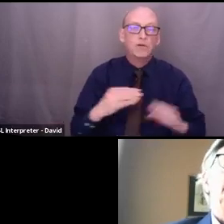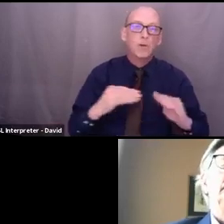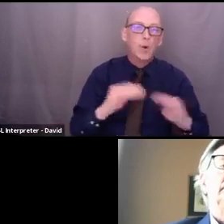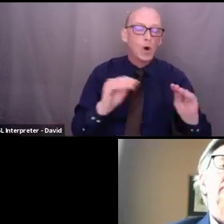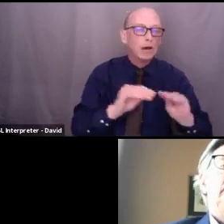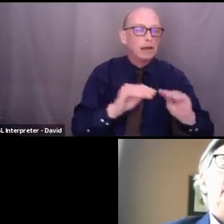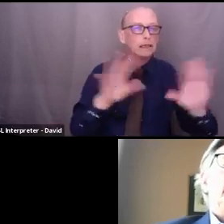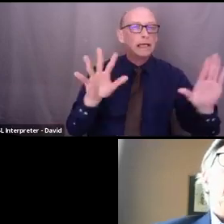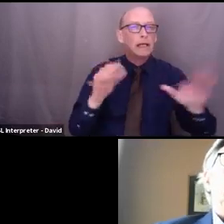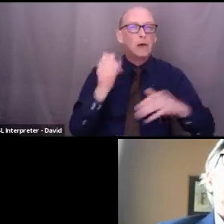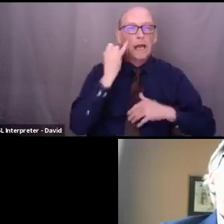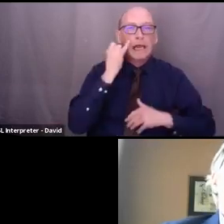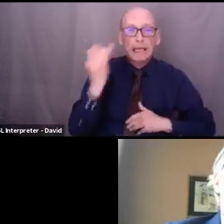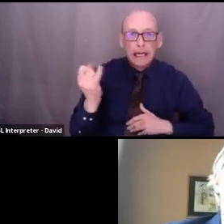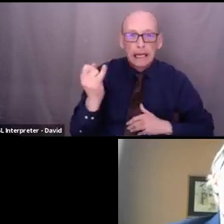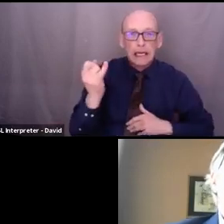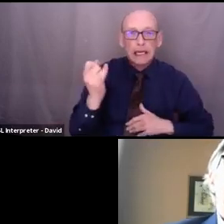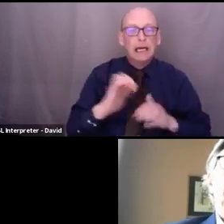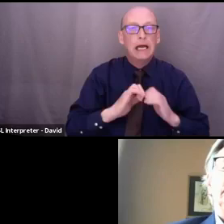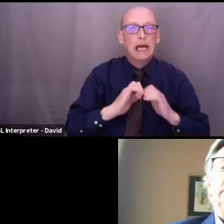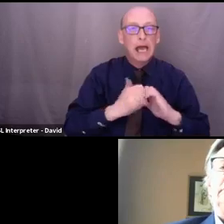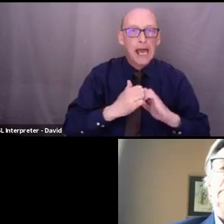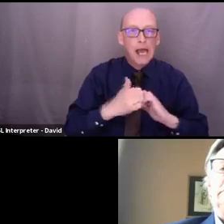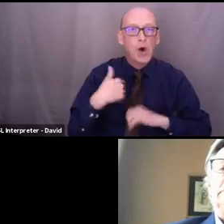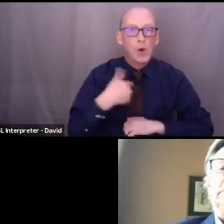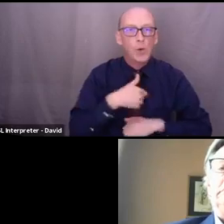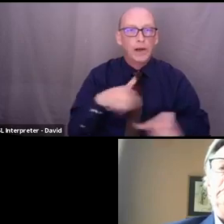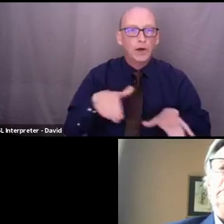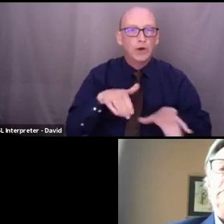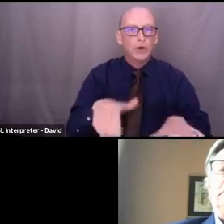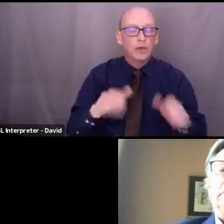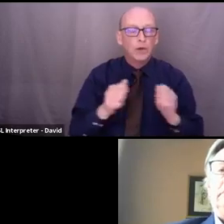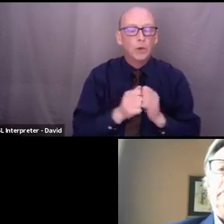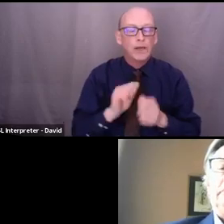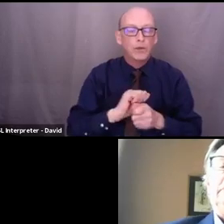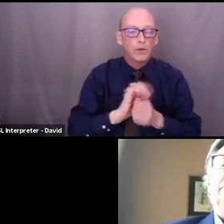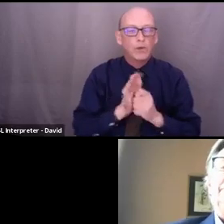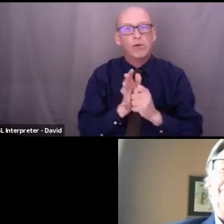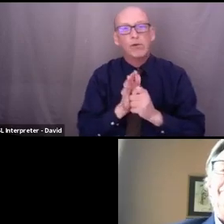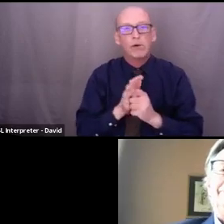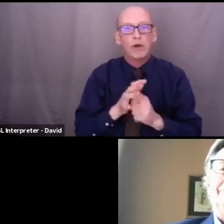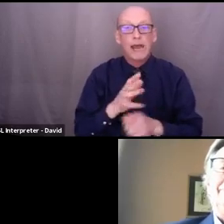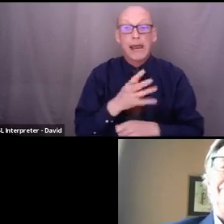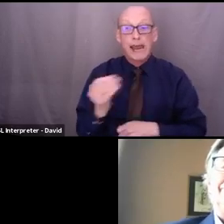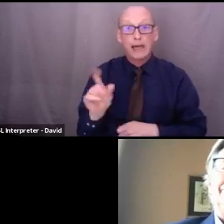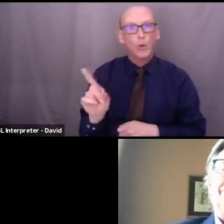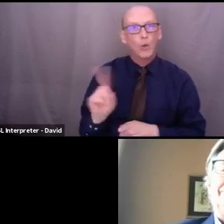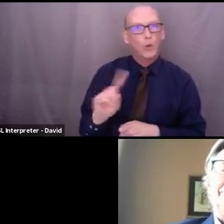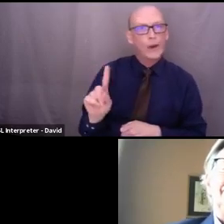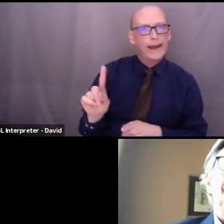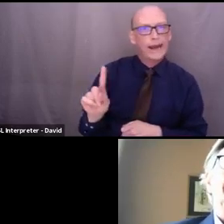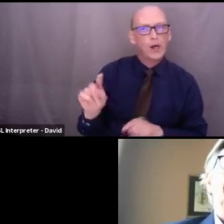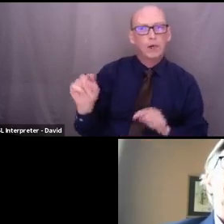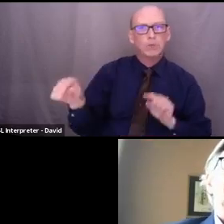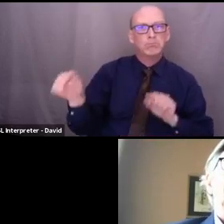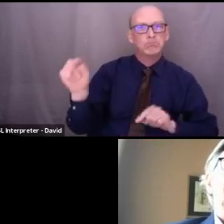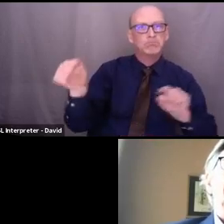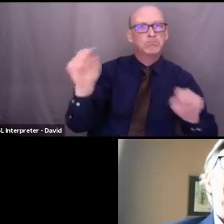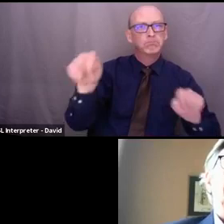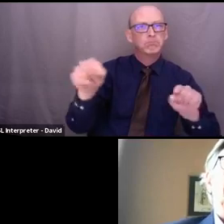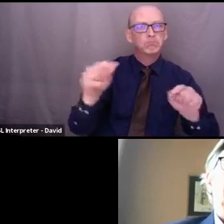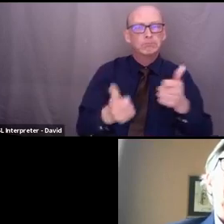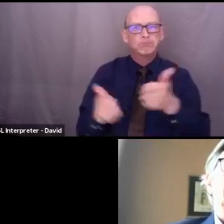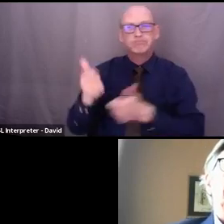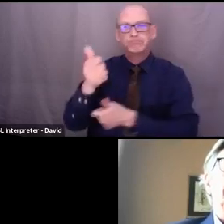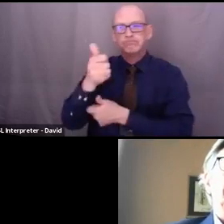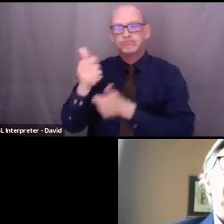picture of how we're doing with coronavirus and where the coronavirus might be more predominant and